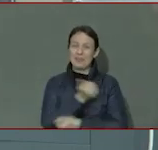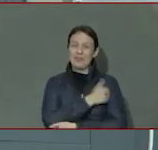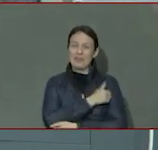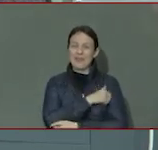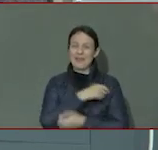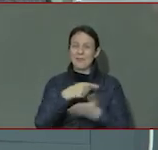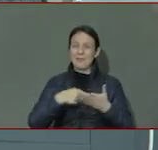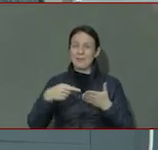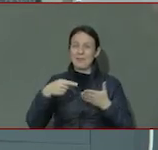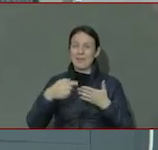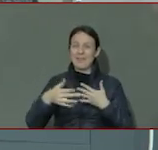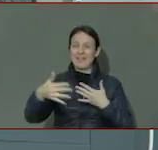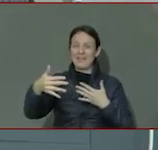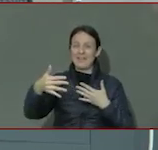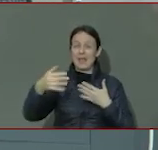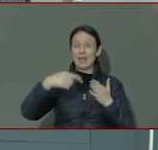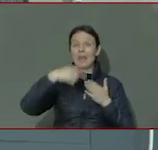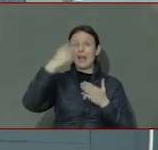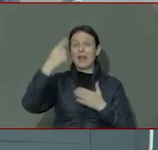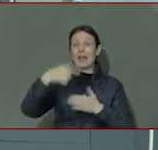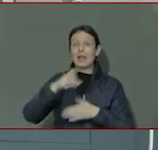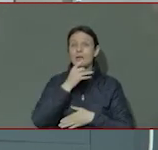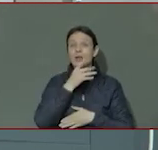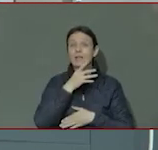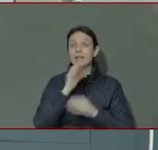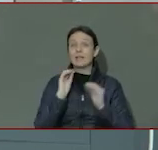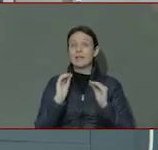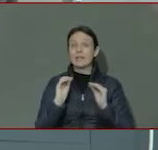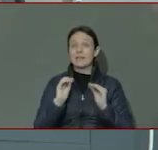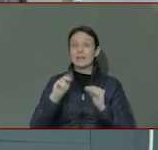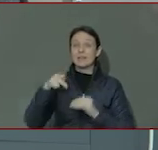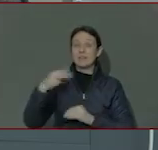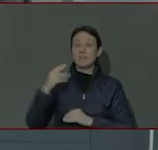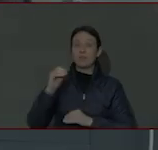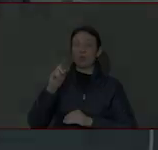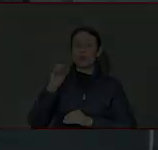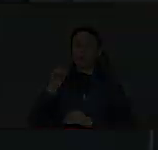luck with your week. And next week we will do the photoelectric effect.